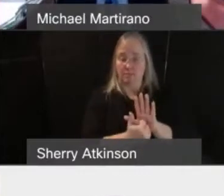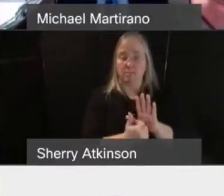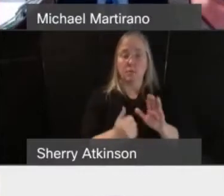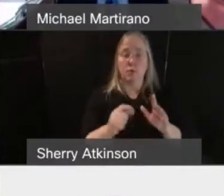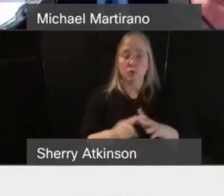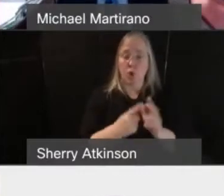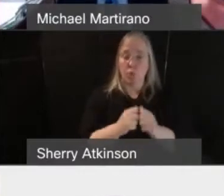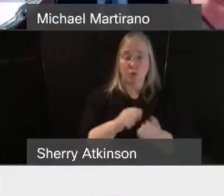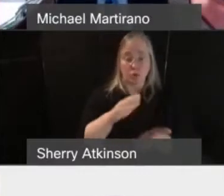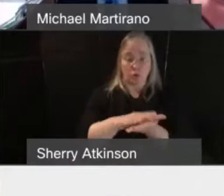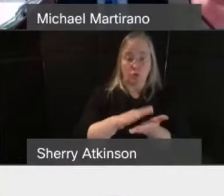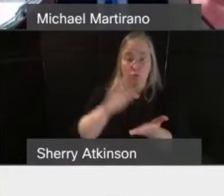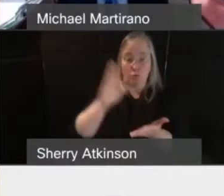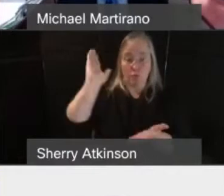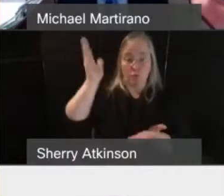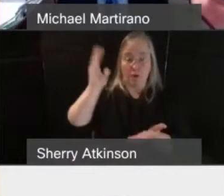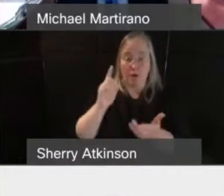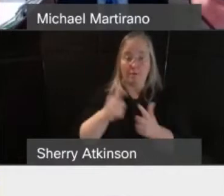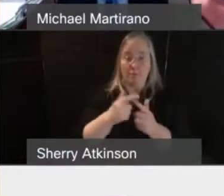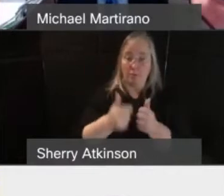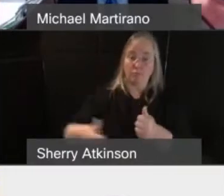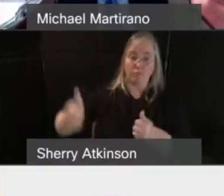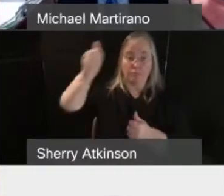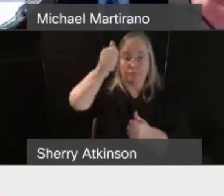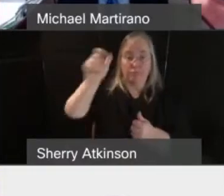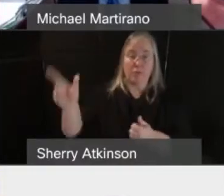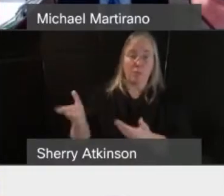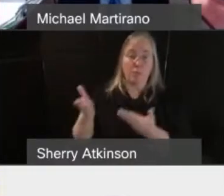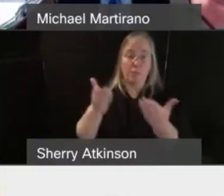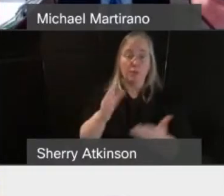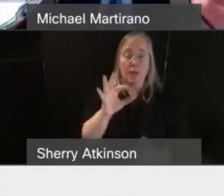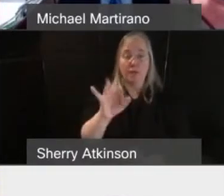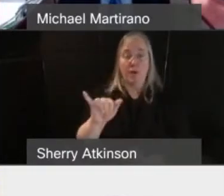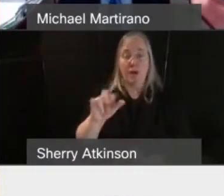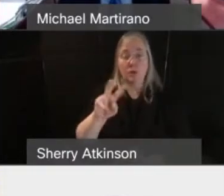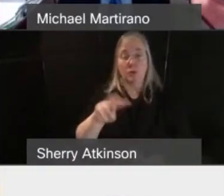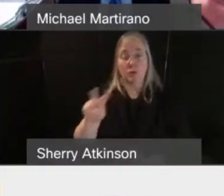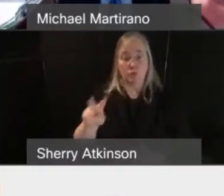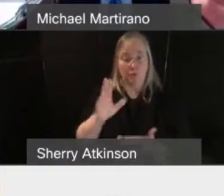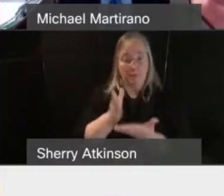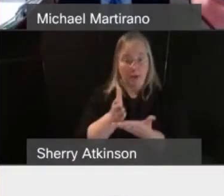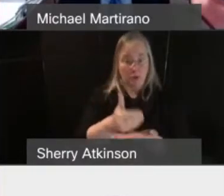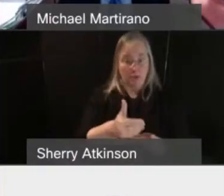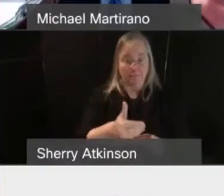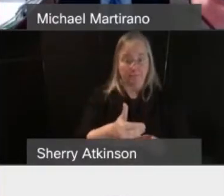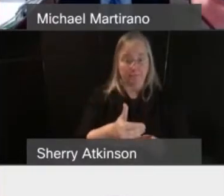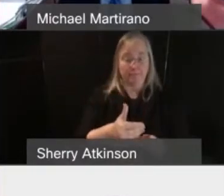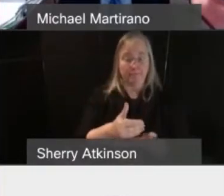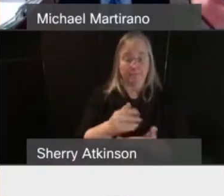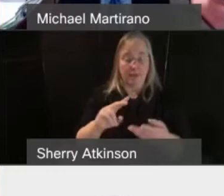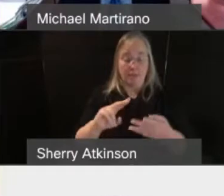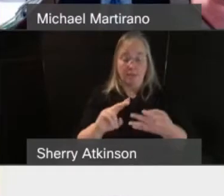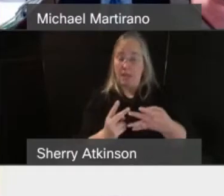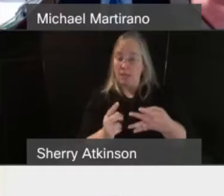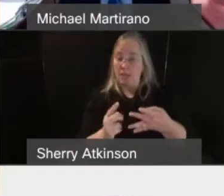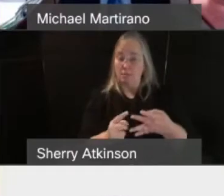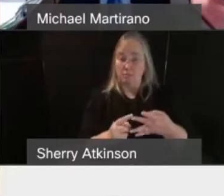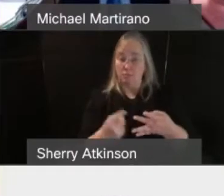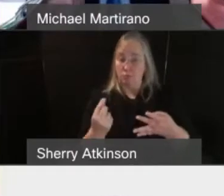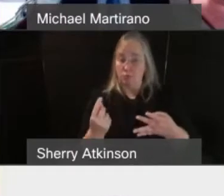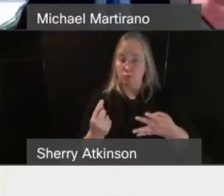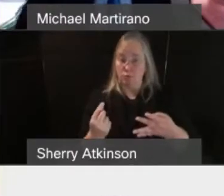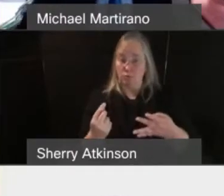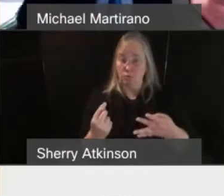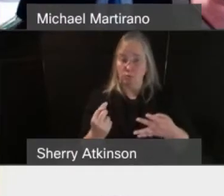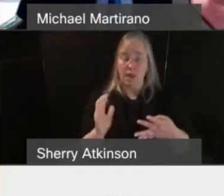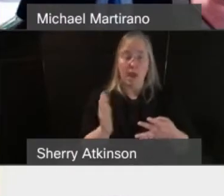school presentation of the superintendent's proposed FY22 budget. The second item will our